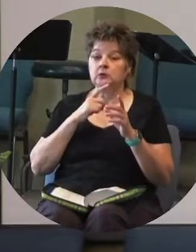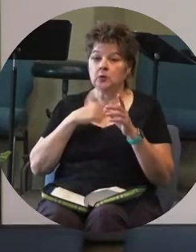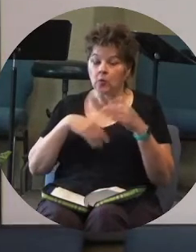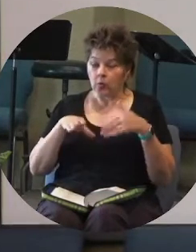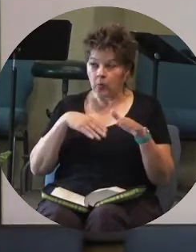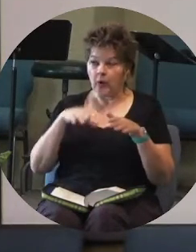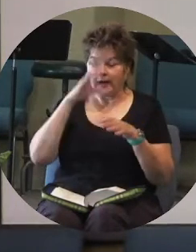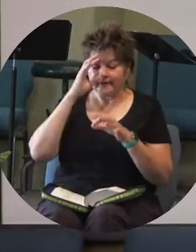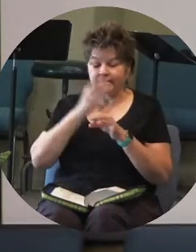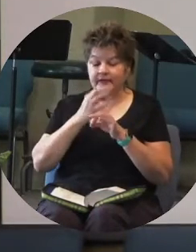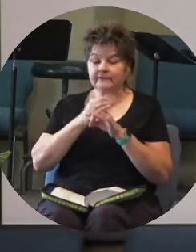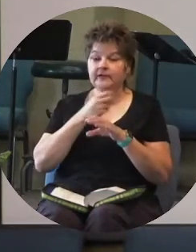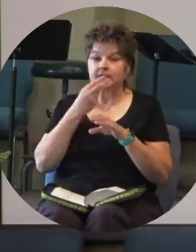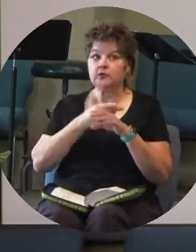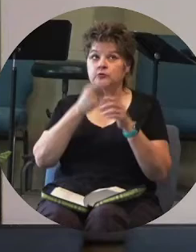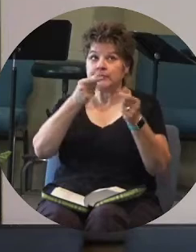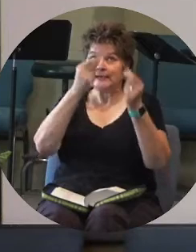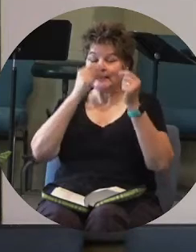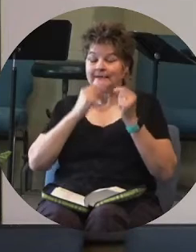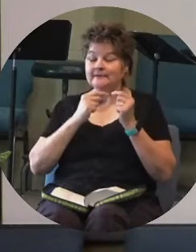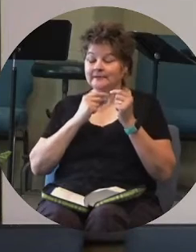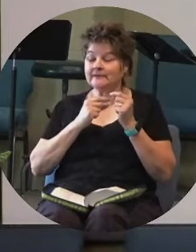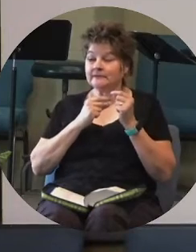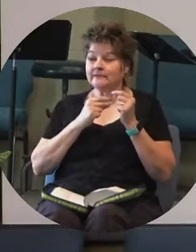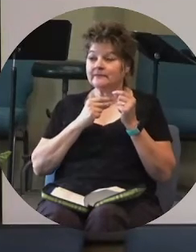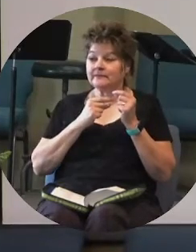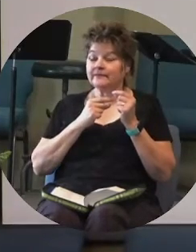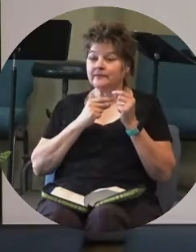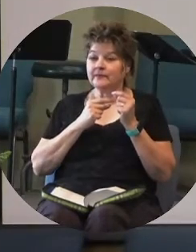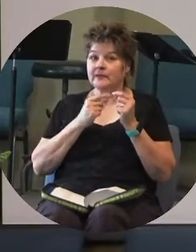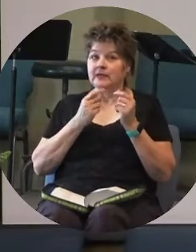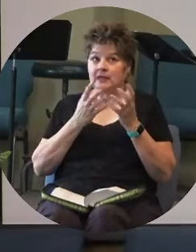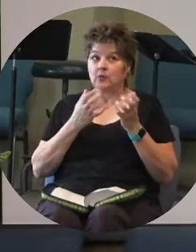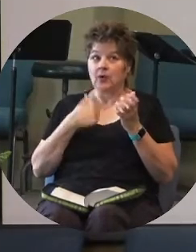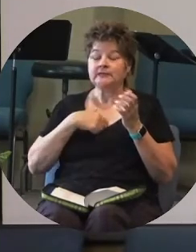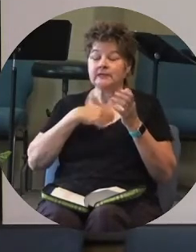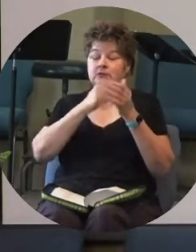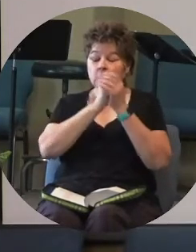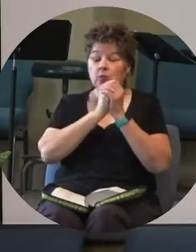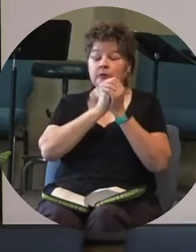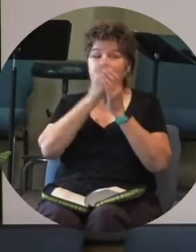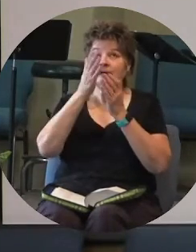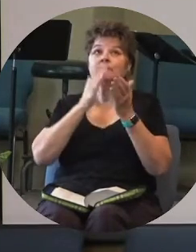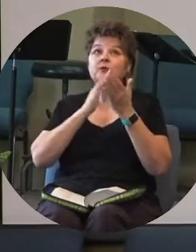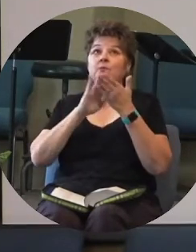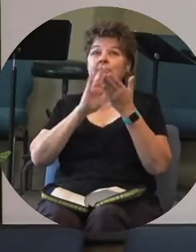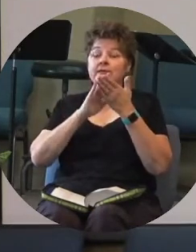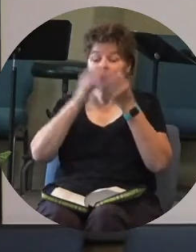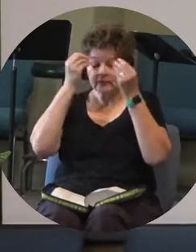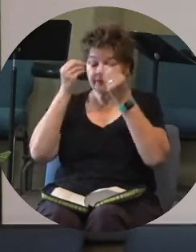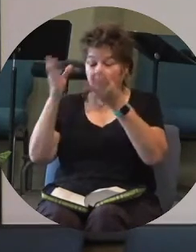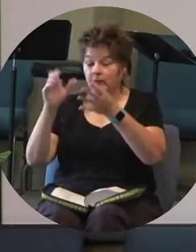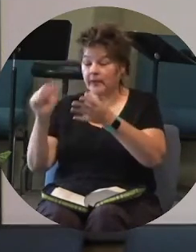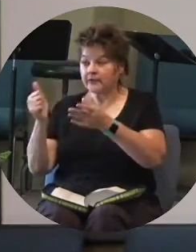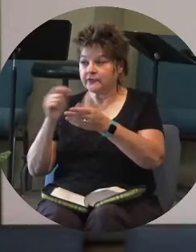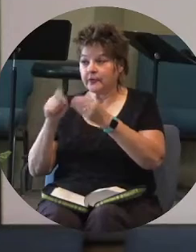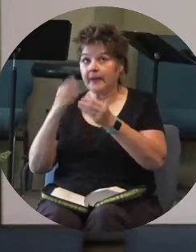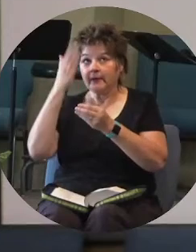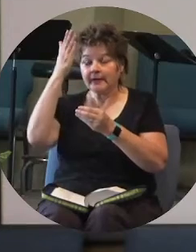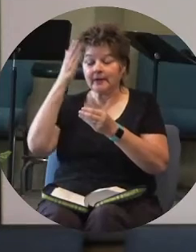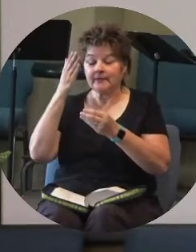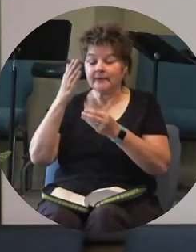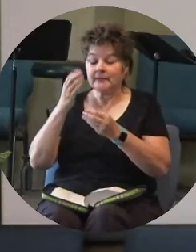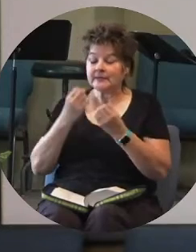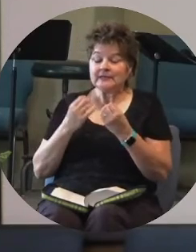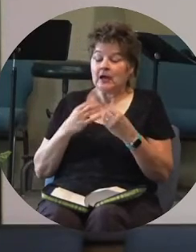us to use the gifts that he's given us. He wants us to worship him, to praise him, to tell others about him. But he does not want us to live lies.